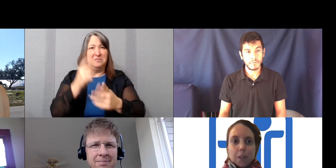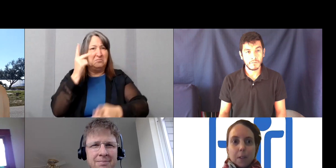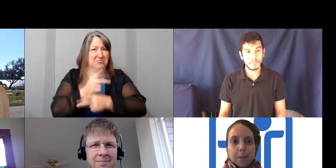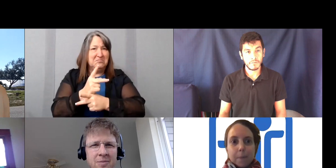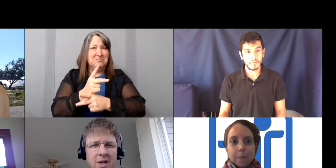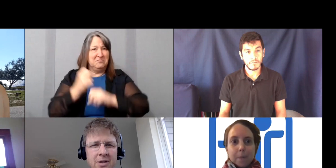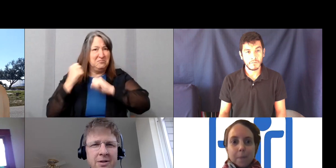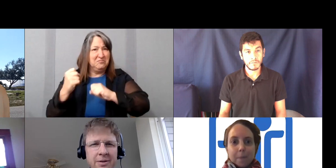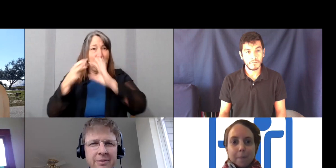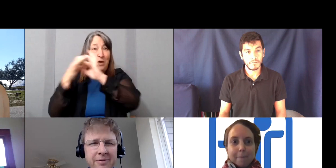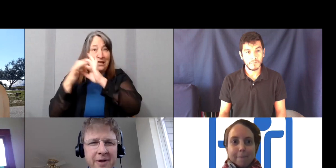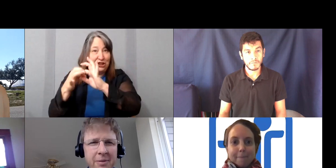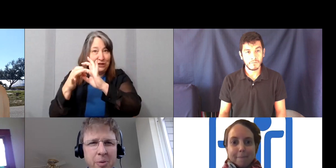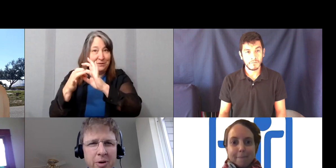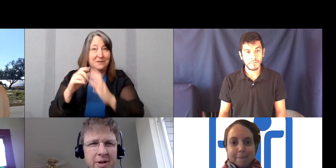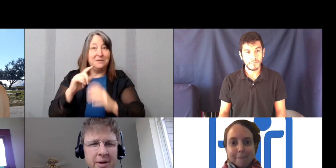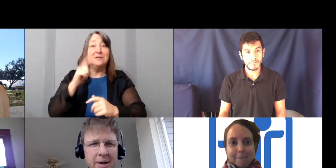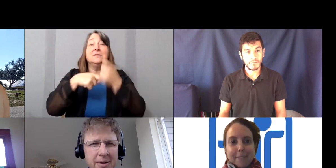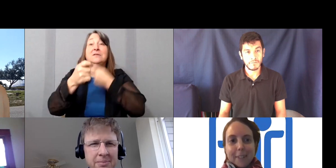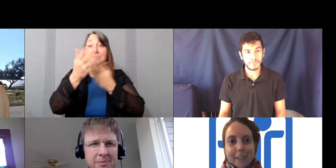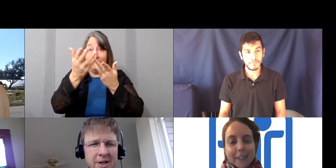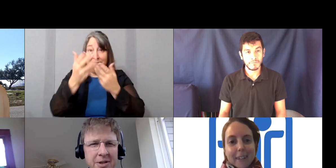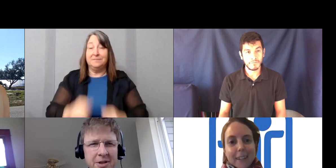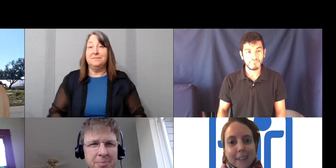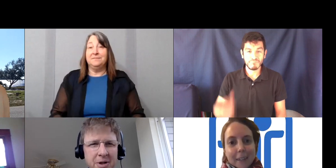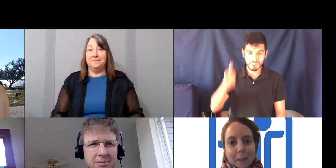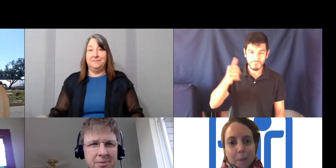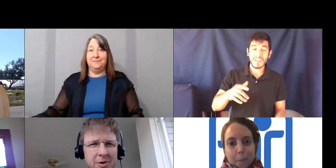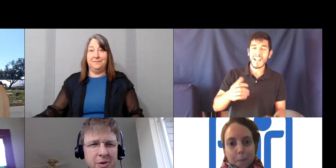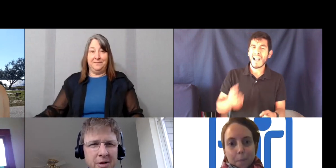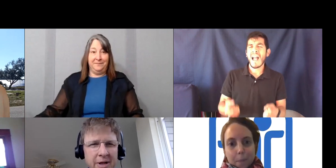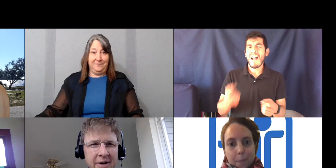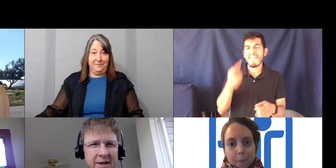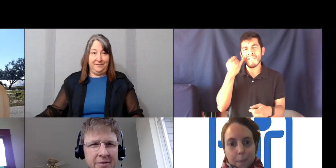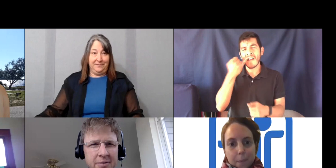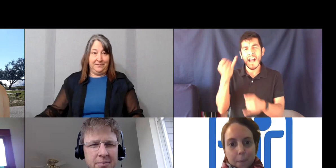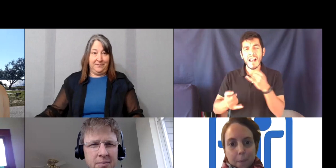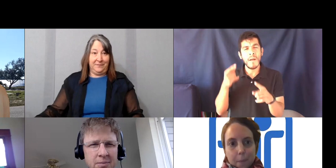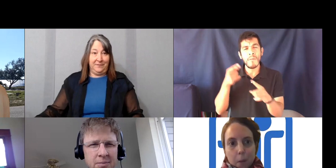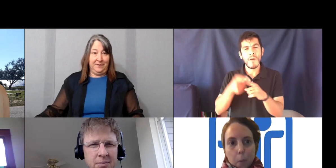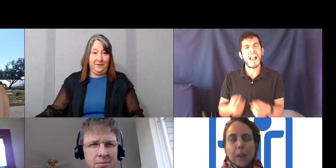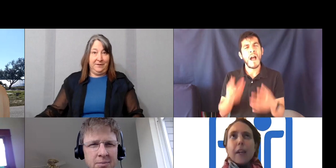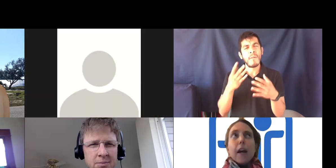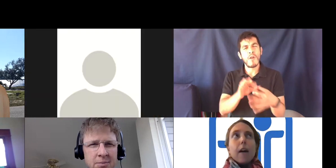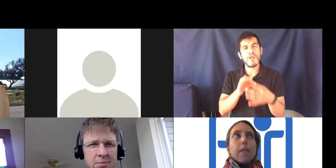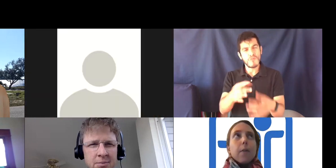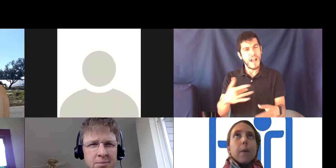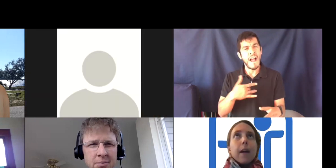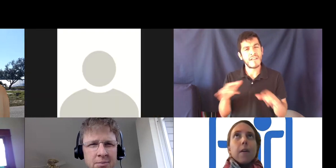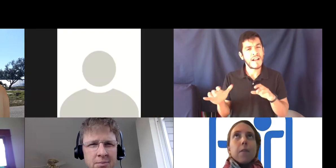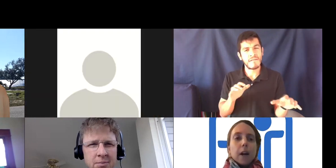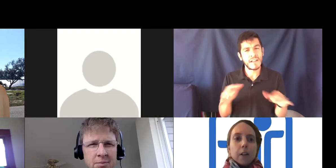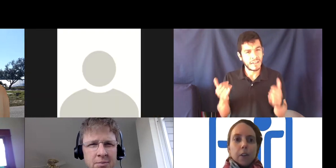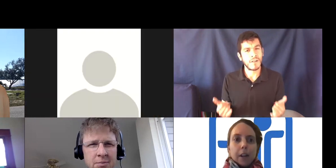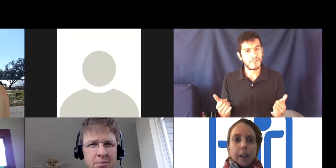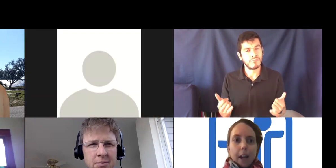relationships. Nice. And final point here, how many relationships do you currently have active? We have